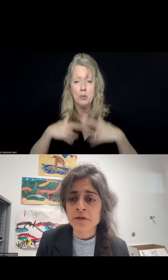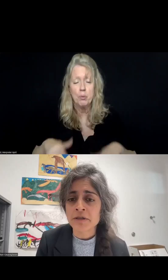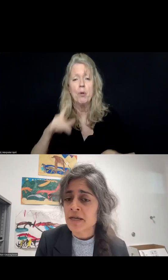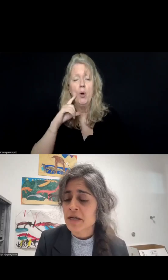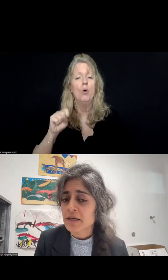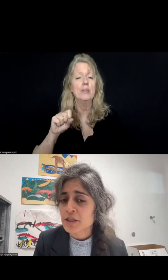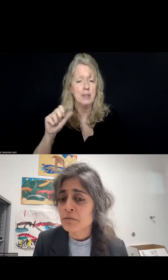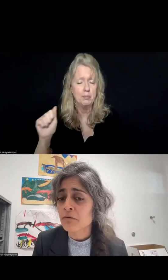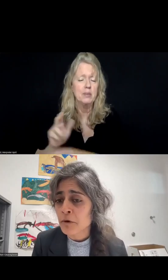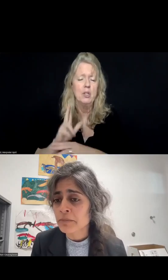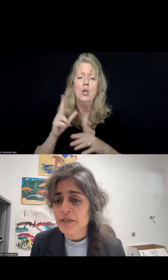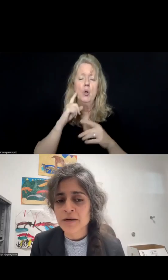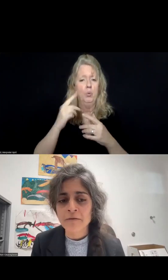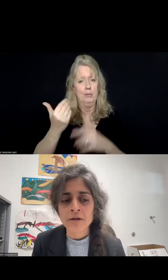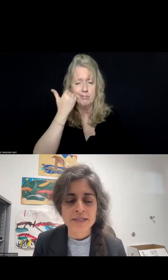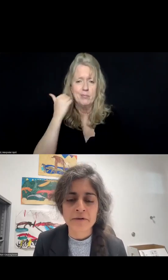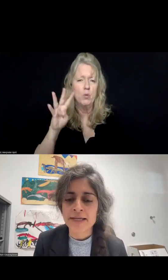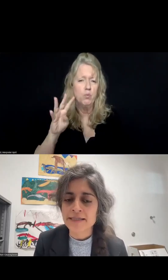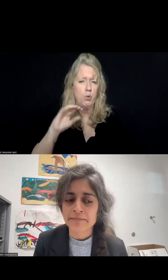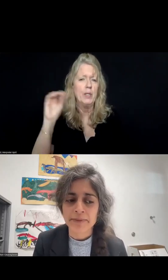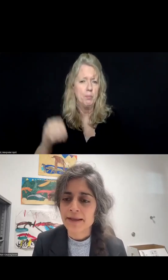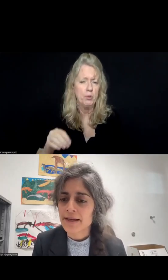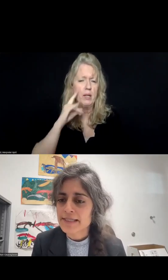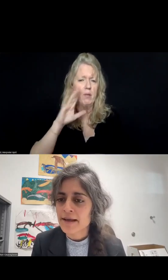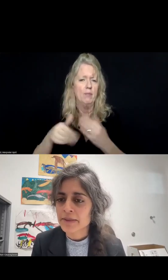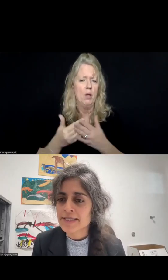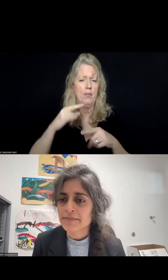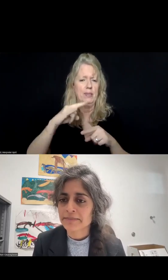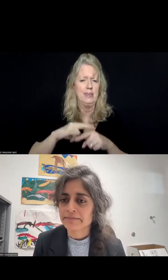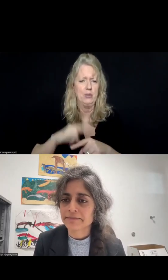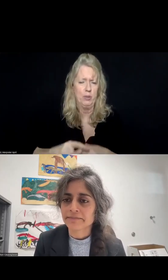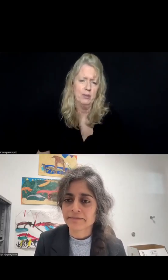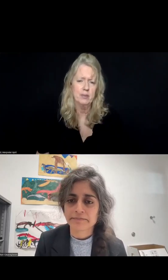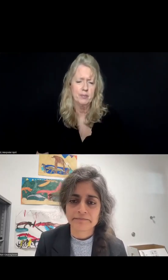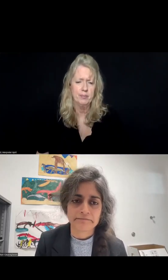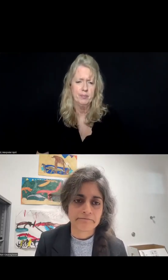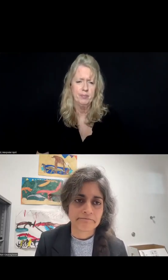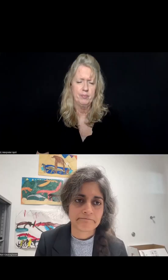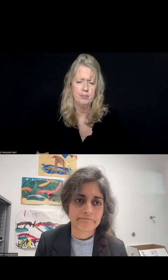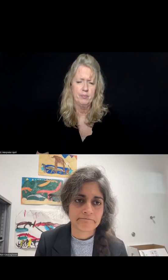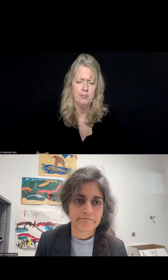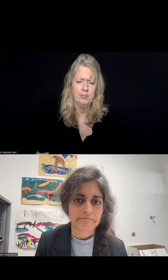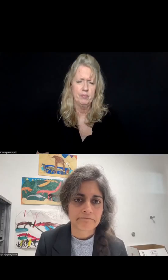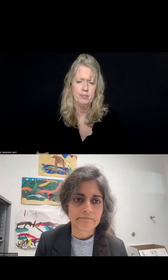use disorders, consume 40% of all cigarettes. Next slide, please.